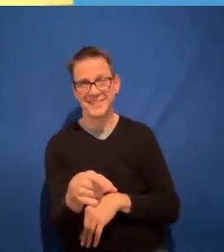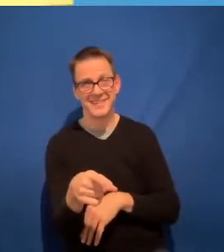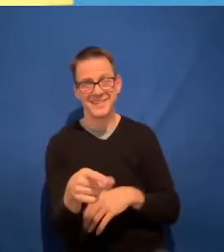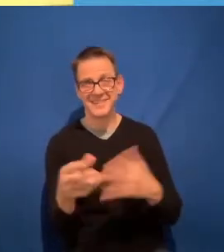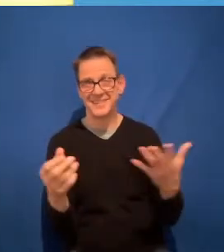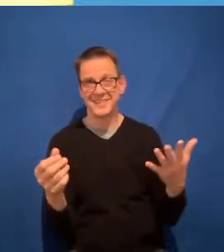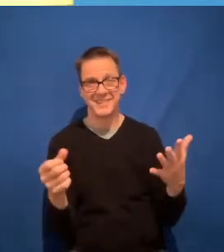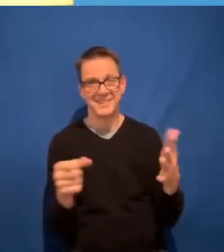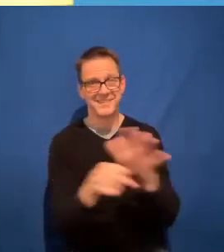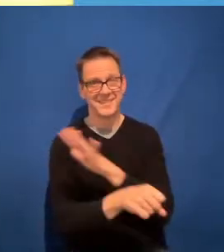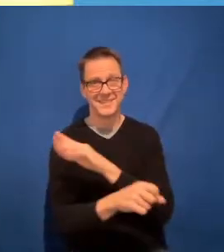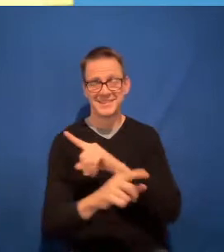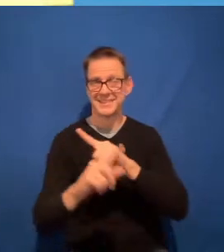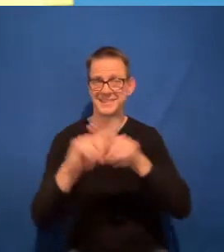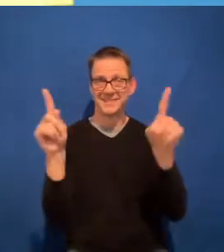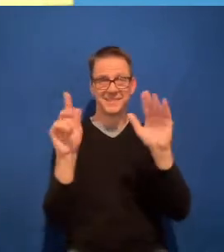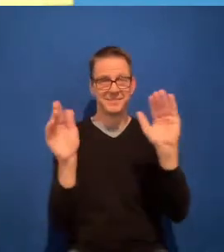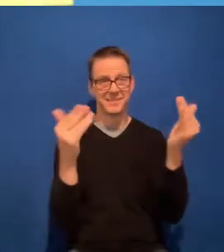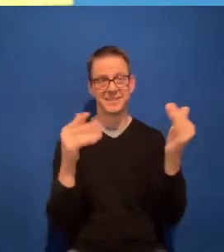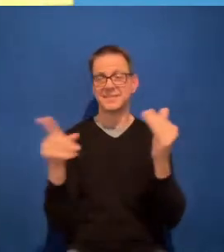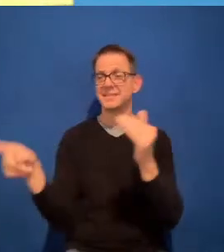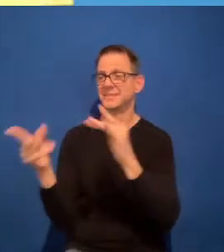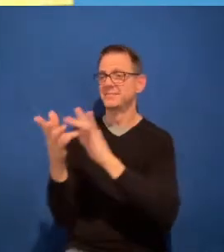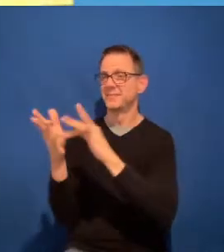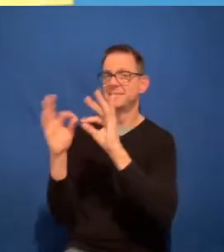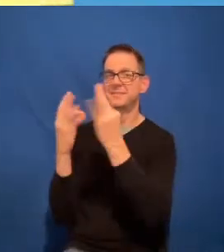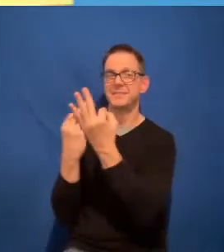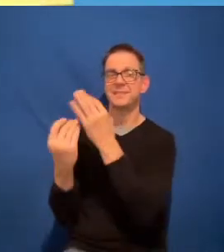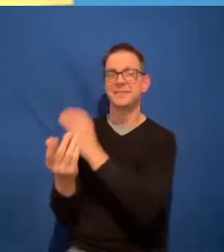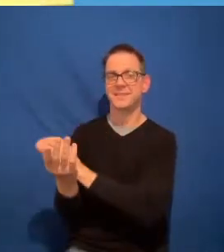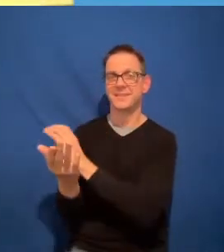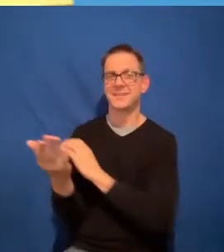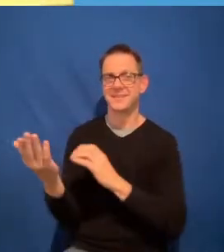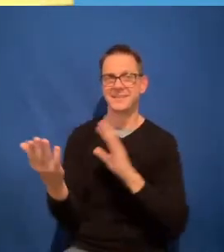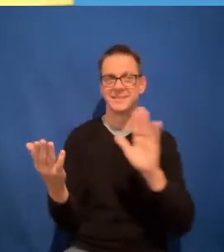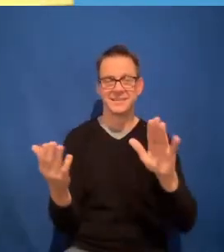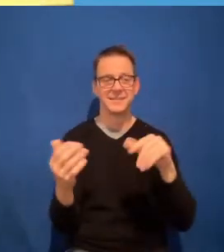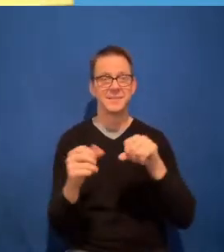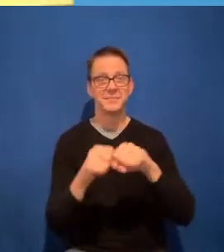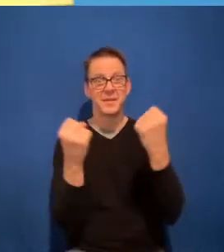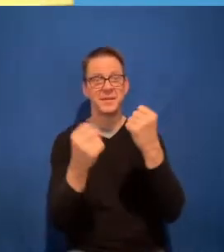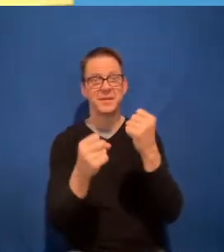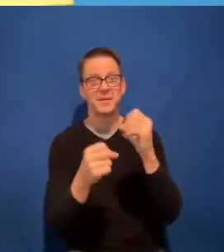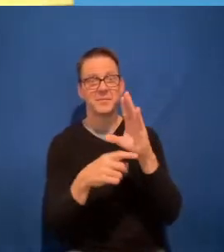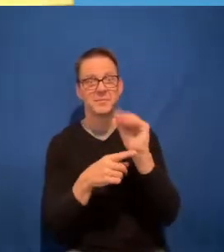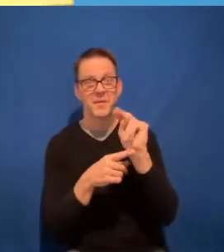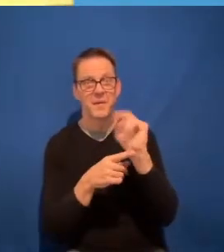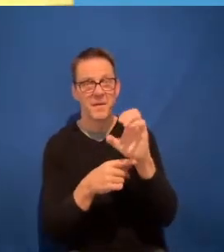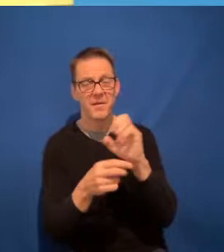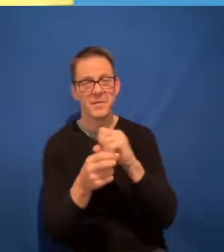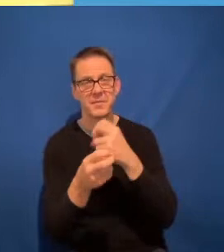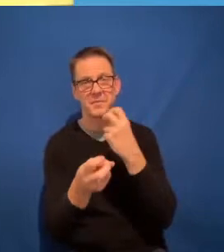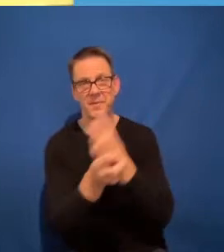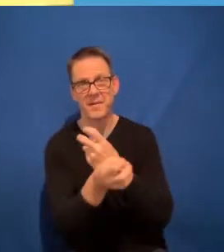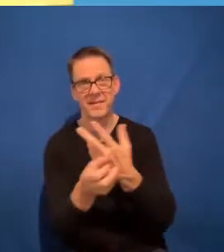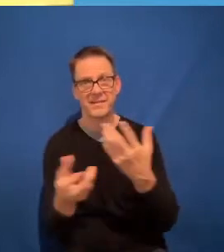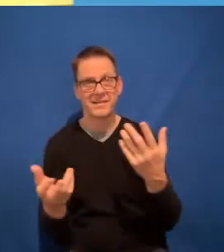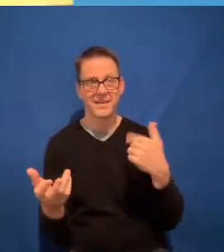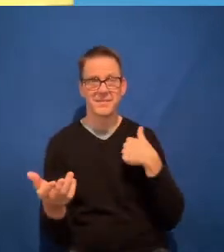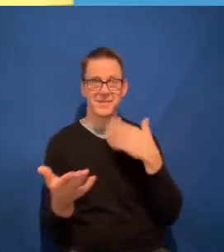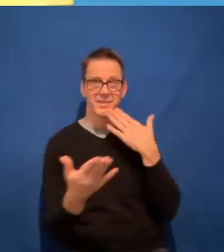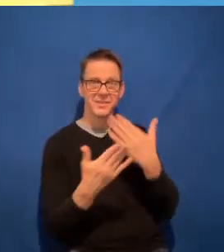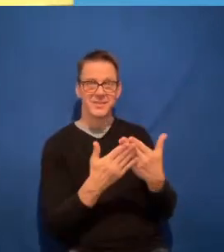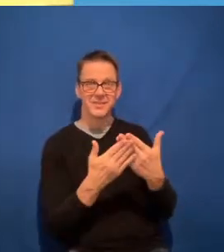way of doing medicine. I'm good at broken bones. I'm good at crushing acute chest pain. I'm not good at, I've been losing weight